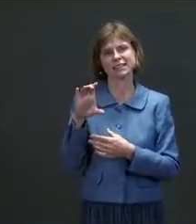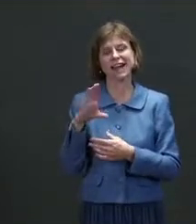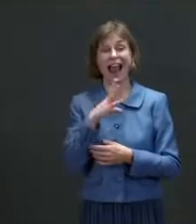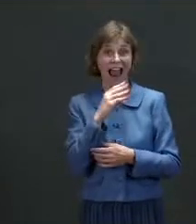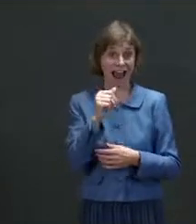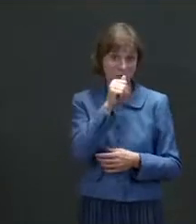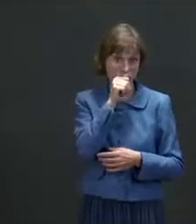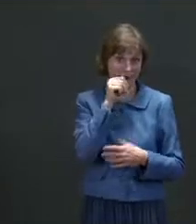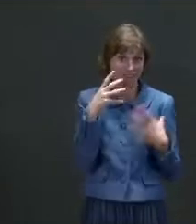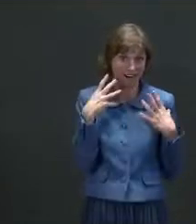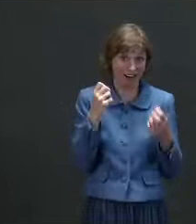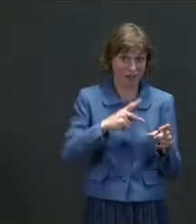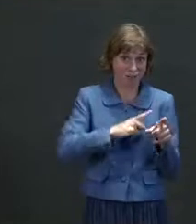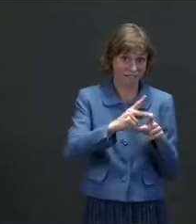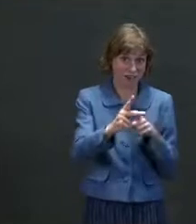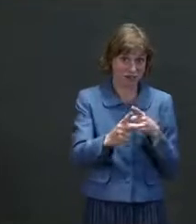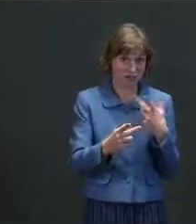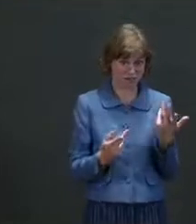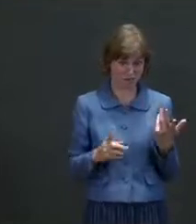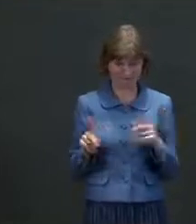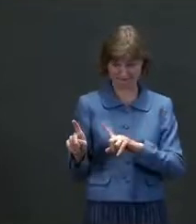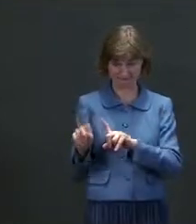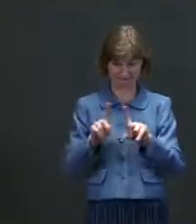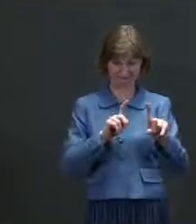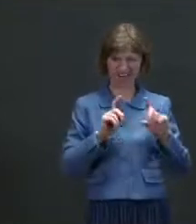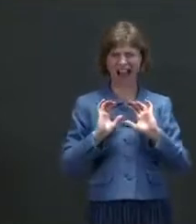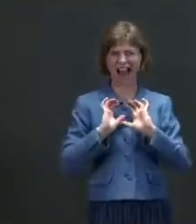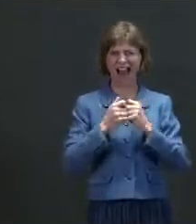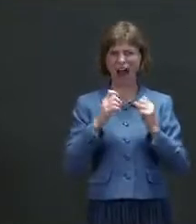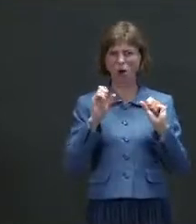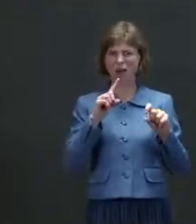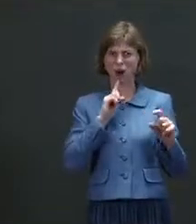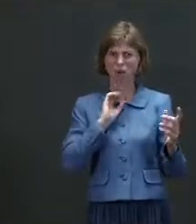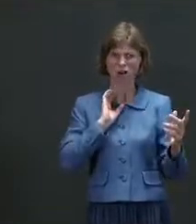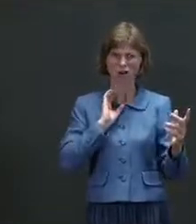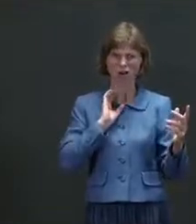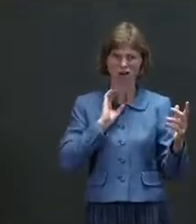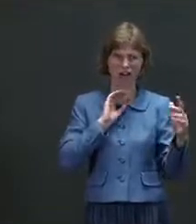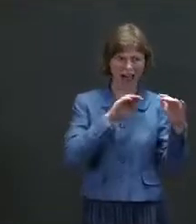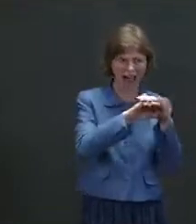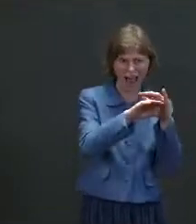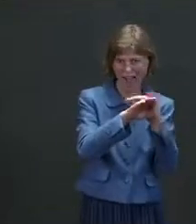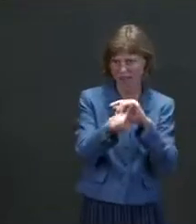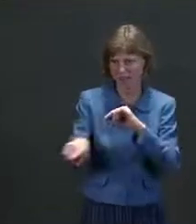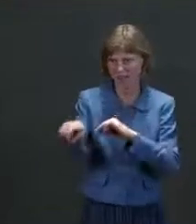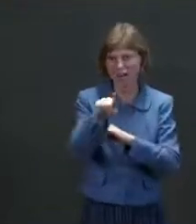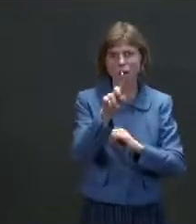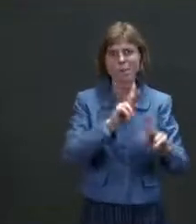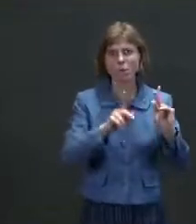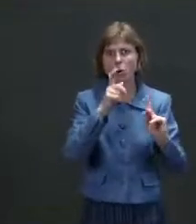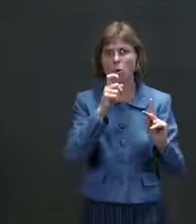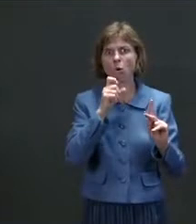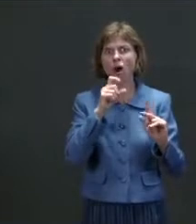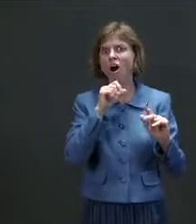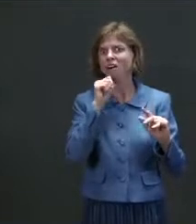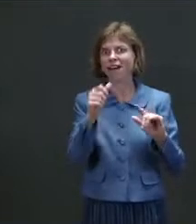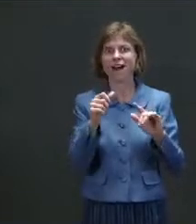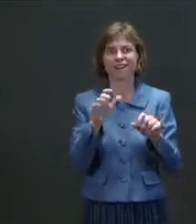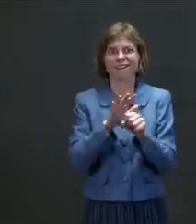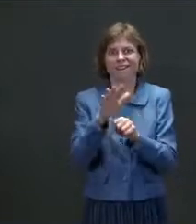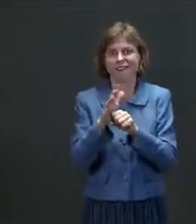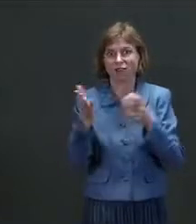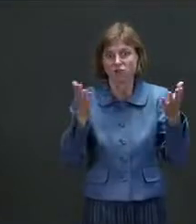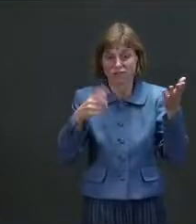professionals on how can we reach those in underserved communities. So what we're going to take back when